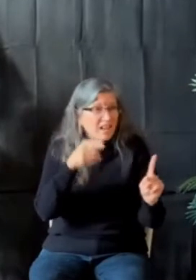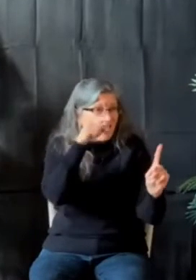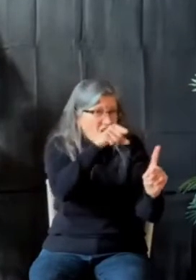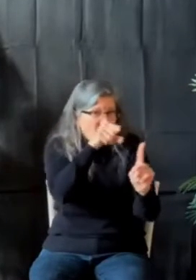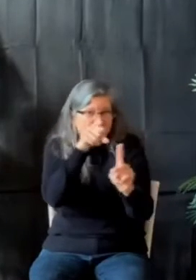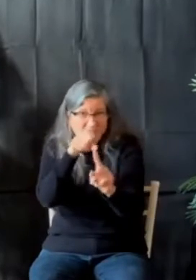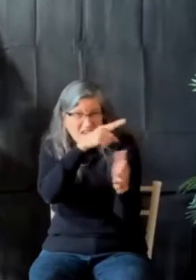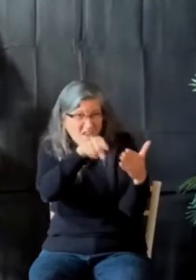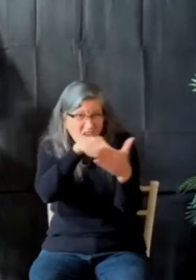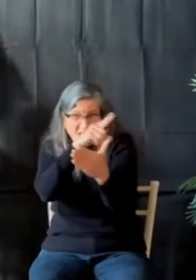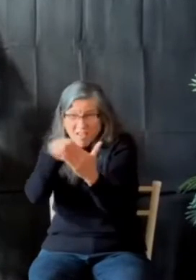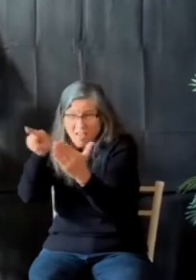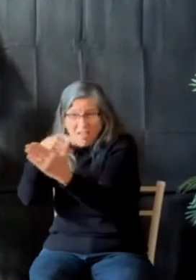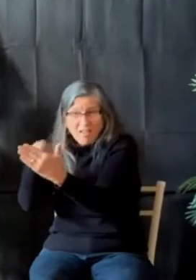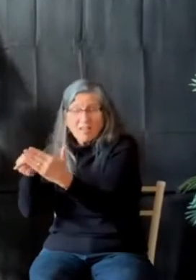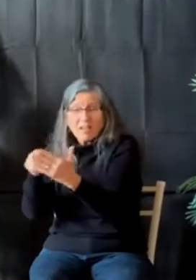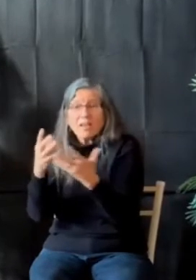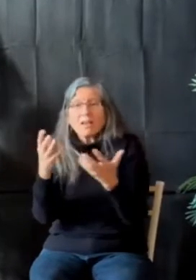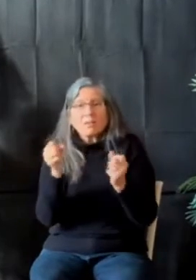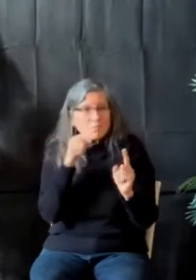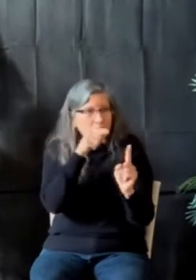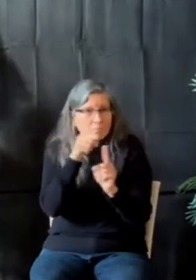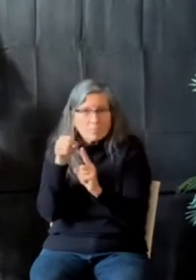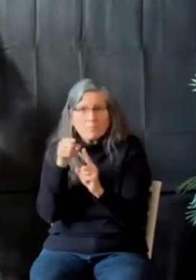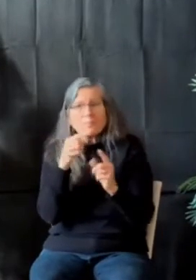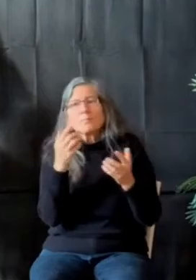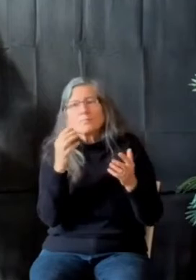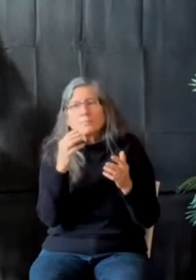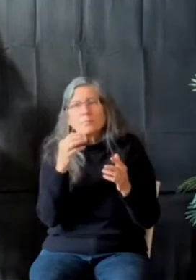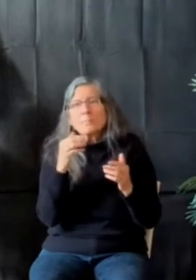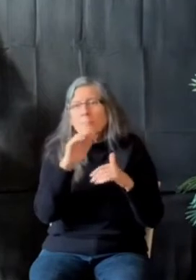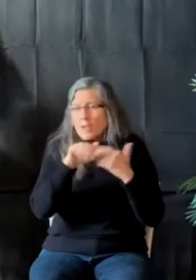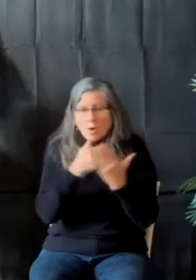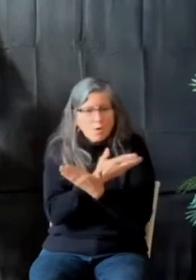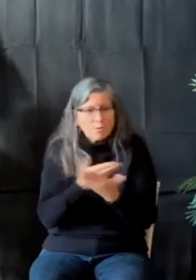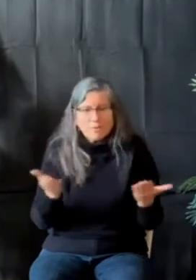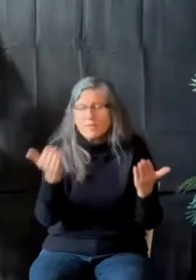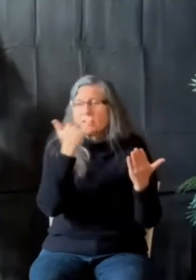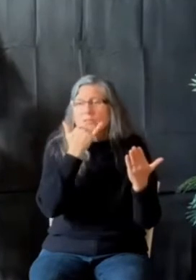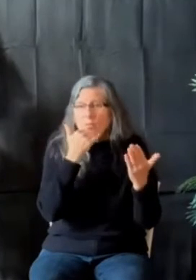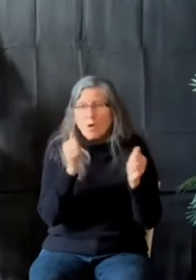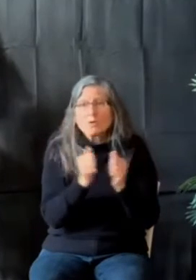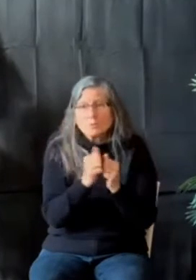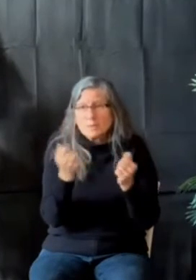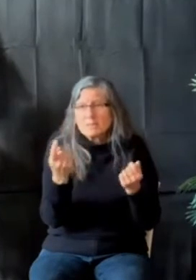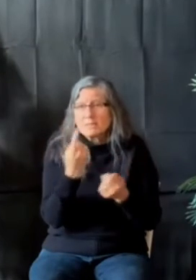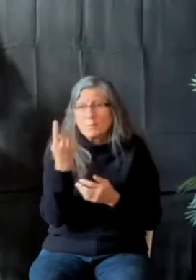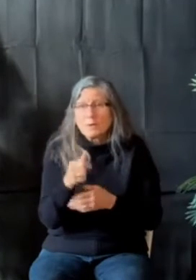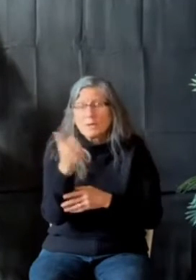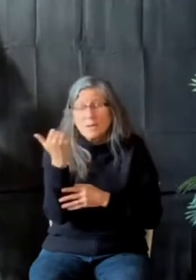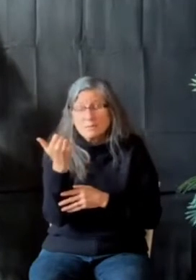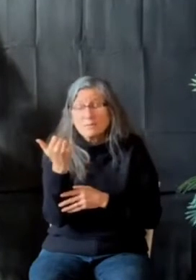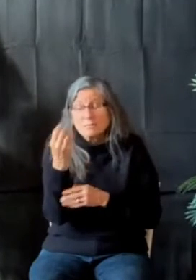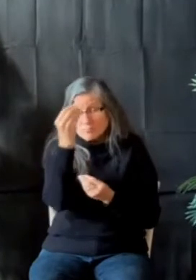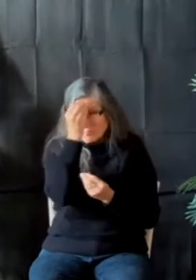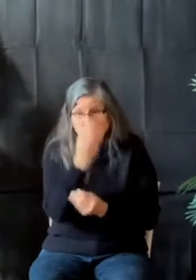condemning finger at someone else, and want to point a finger and point out all the things that are wrong with someone else, let me tell you